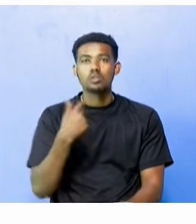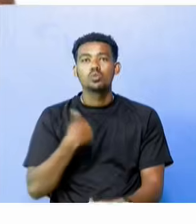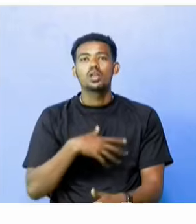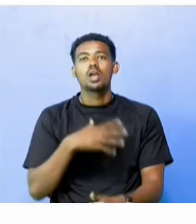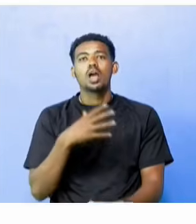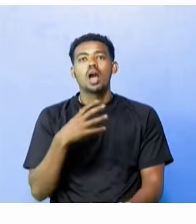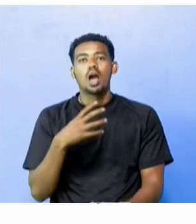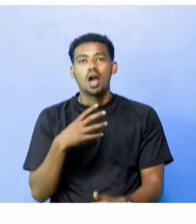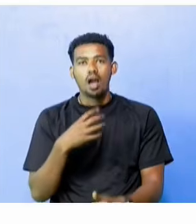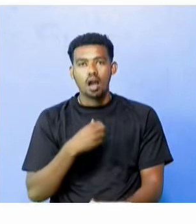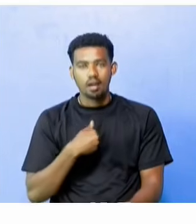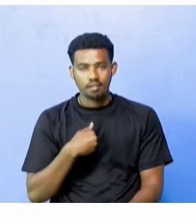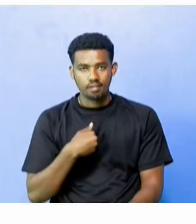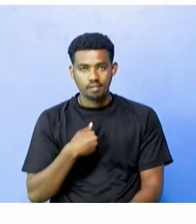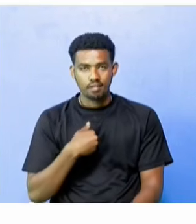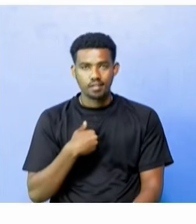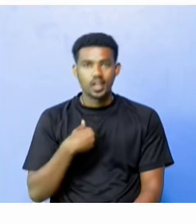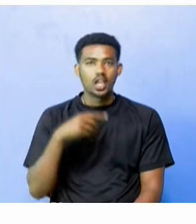Tofik.